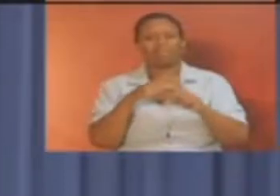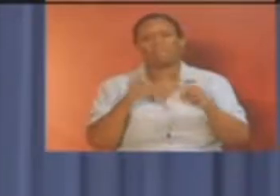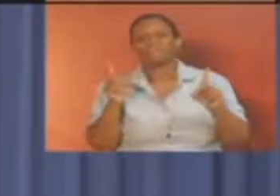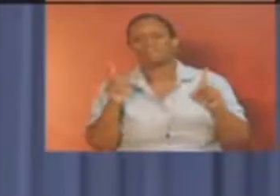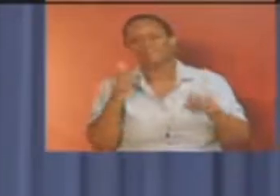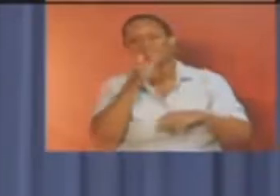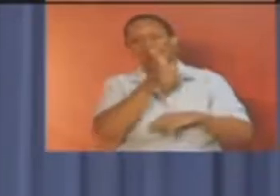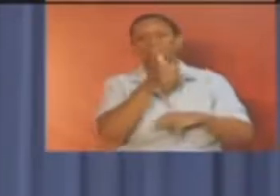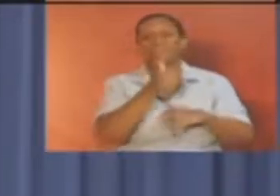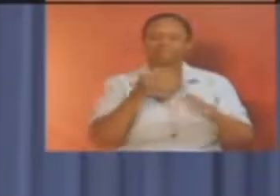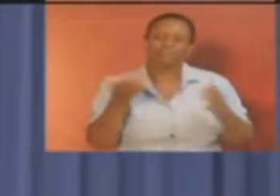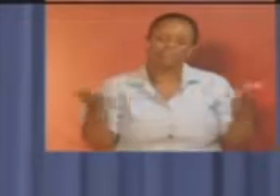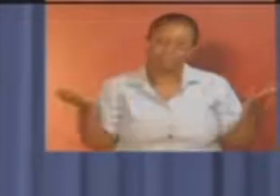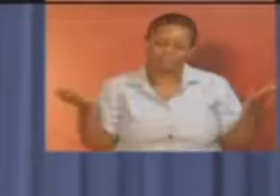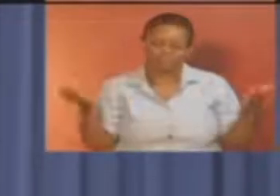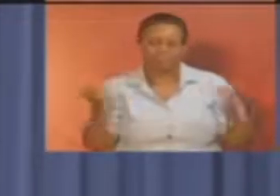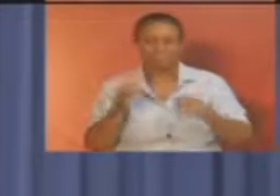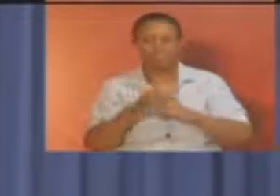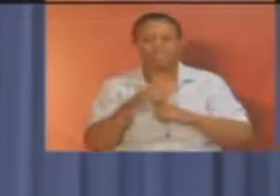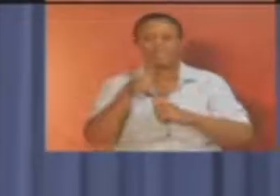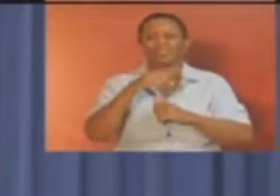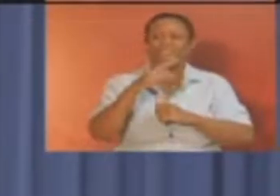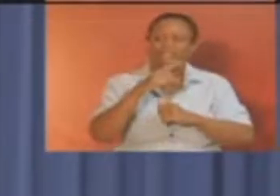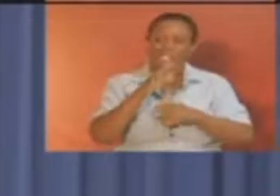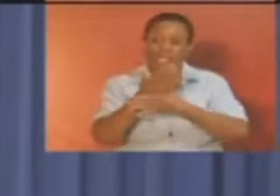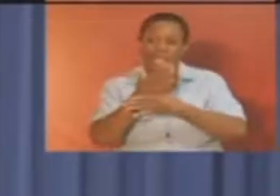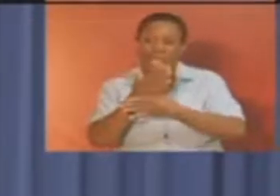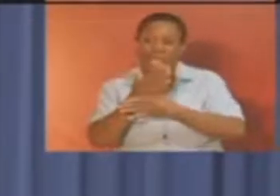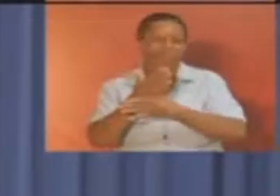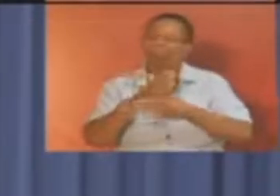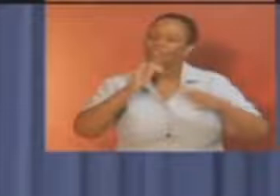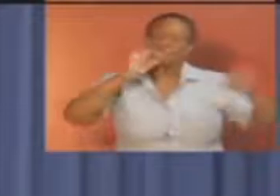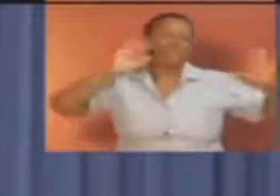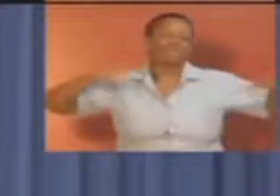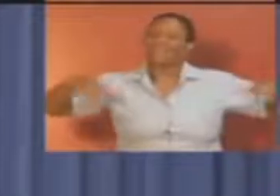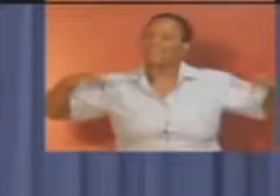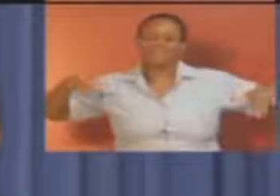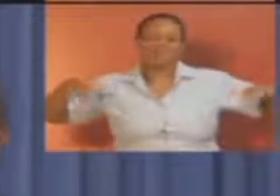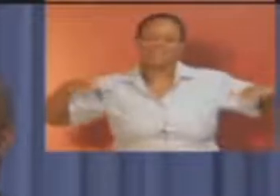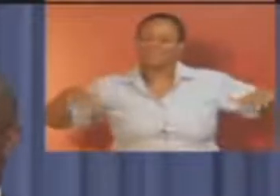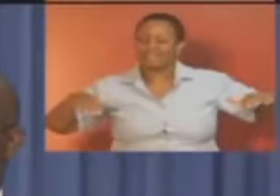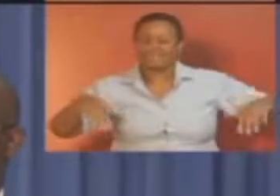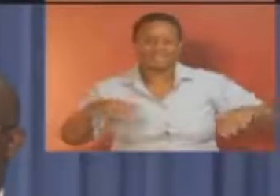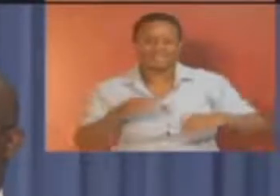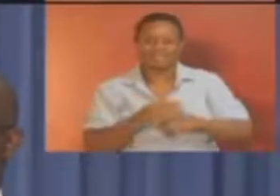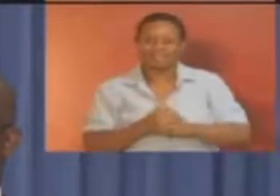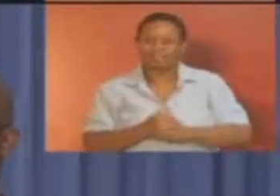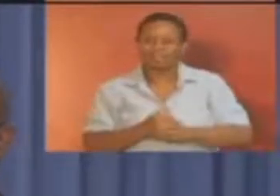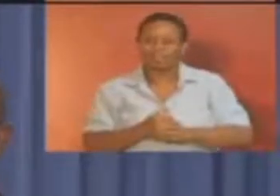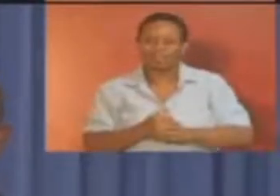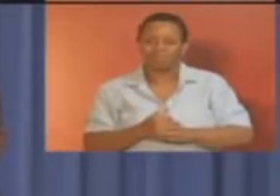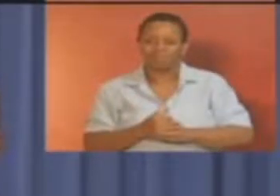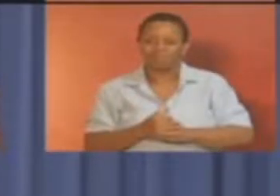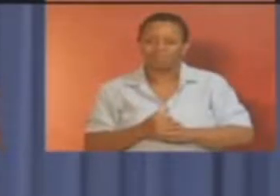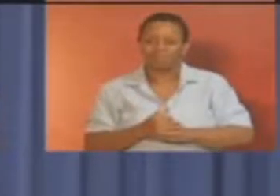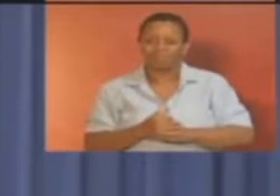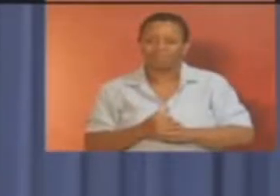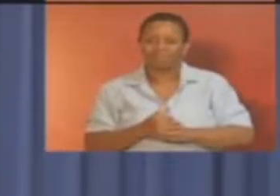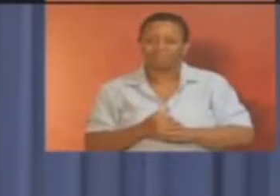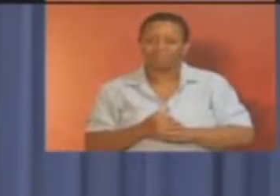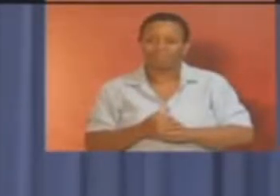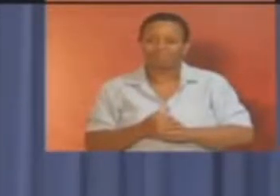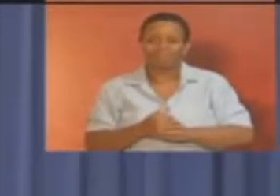that. That Oxford AstraZeneca vaccine, the factory to produce it, once it got approved, was in